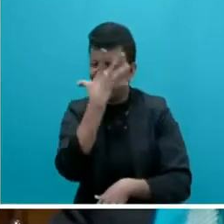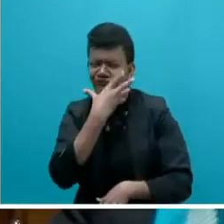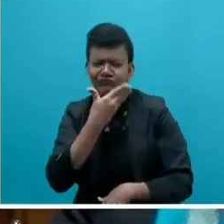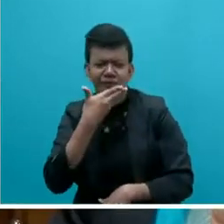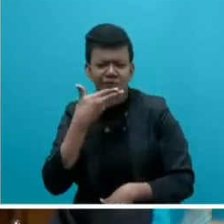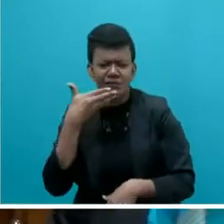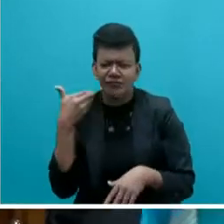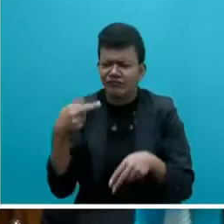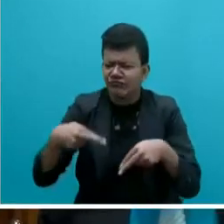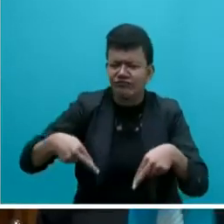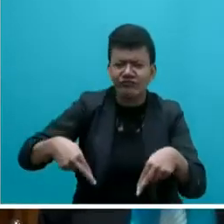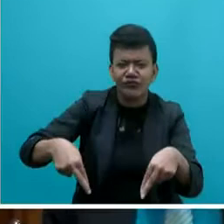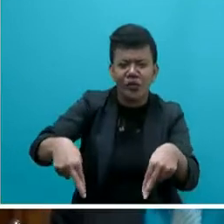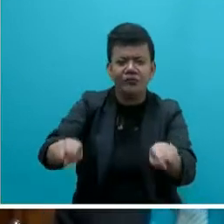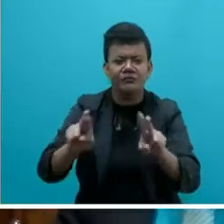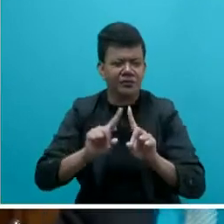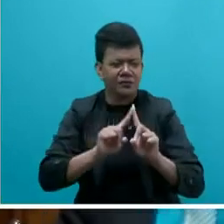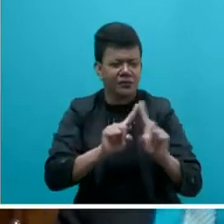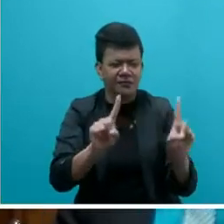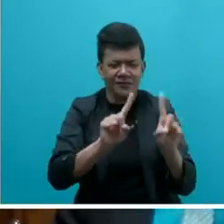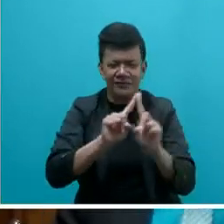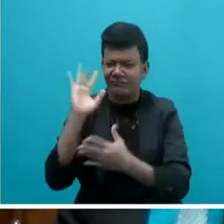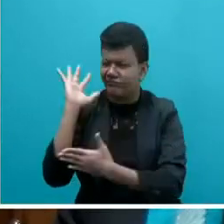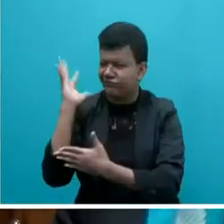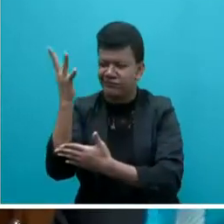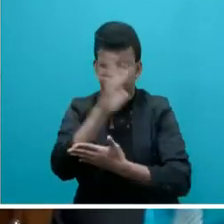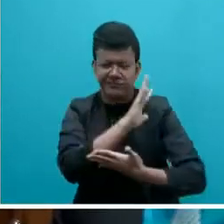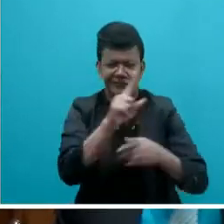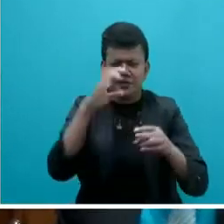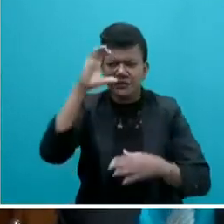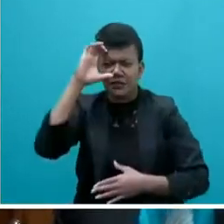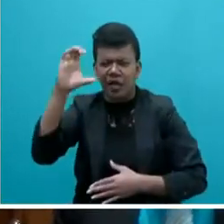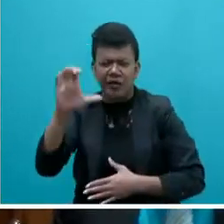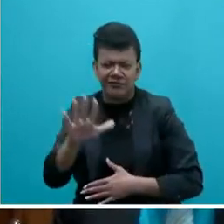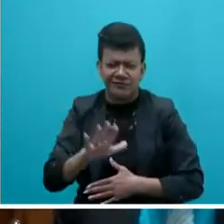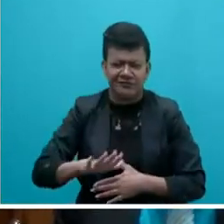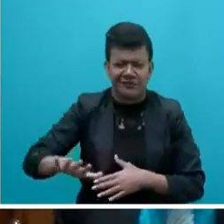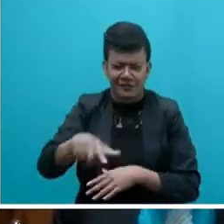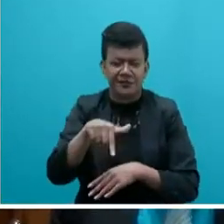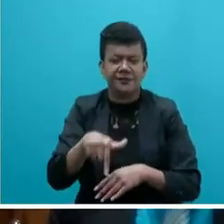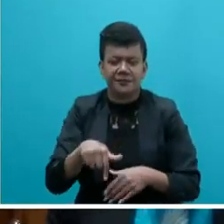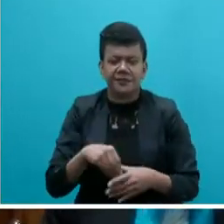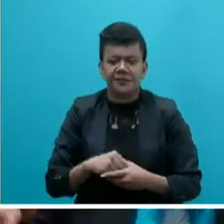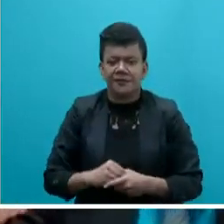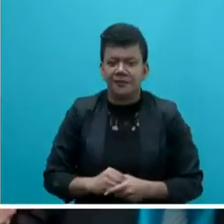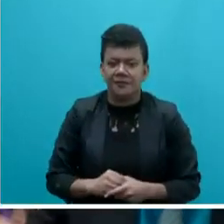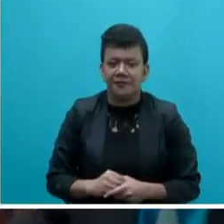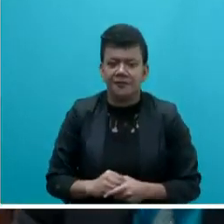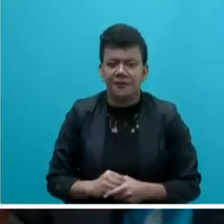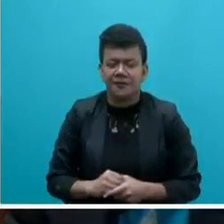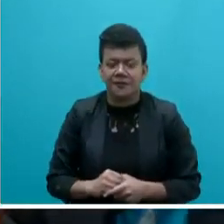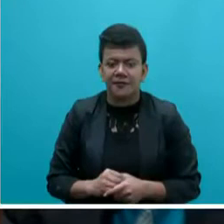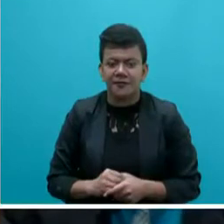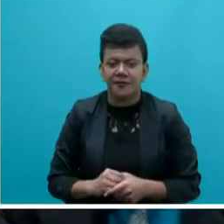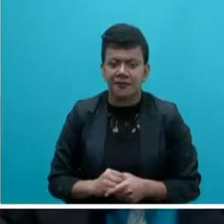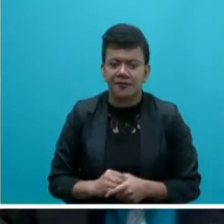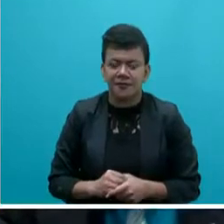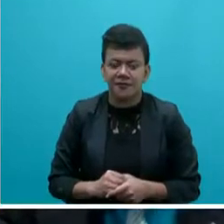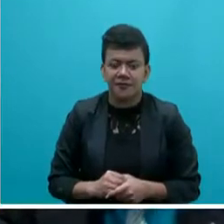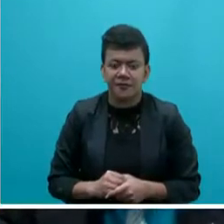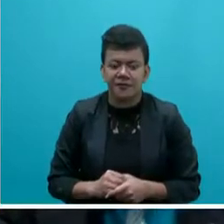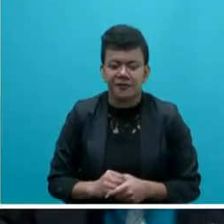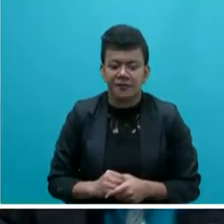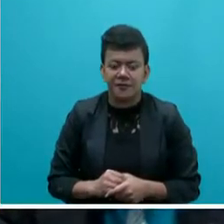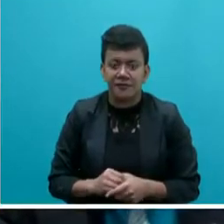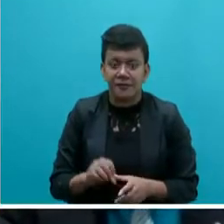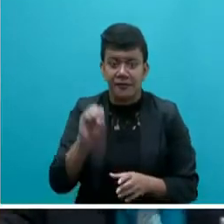unique landscapes that have been entrusted to our stewardship by the generations gone by. With the 10 years of